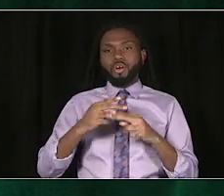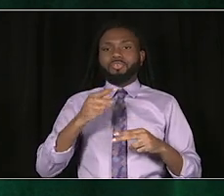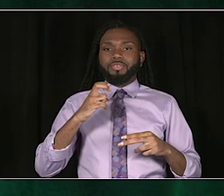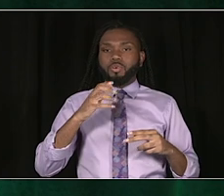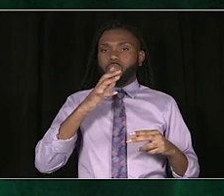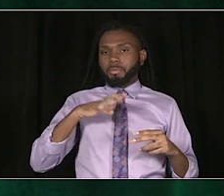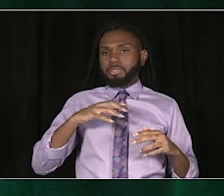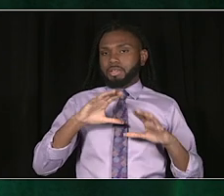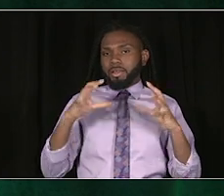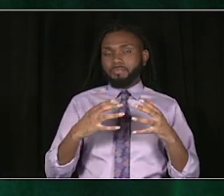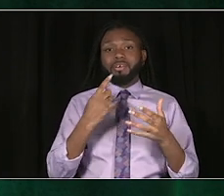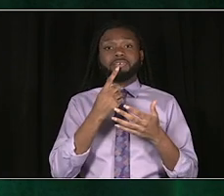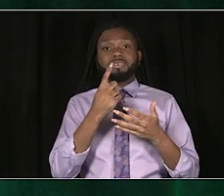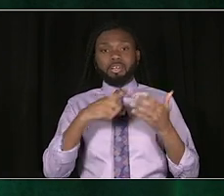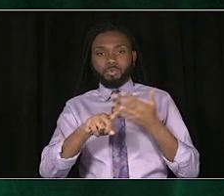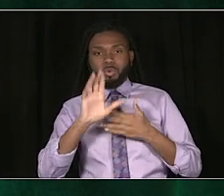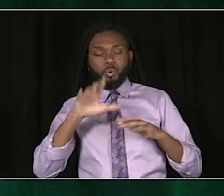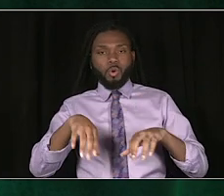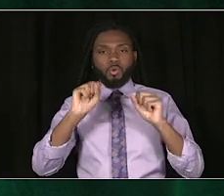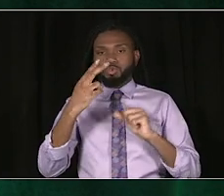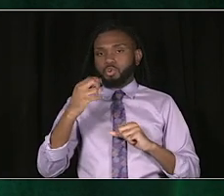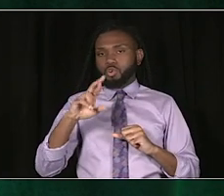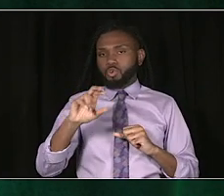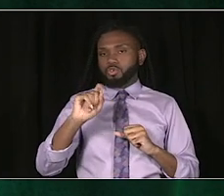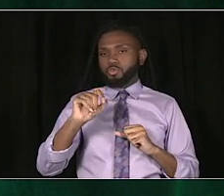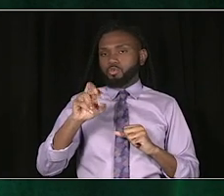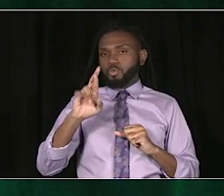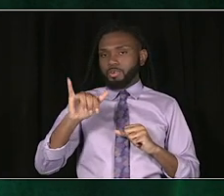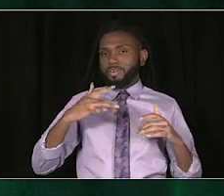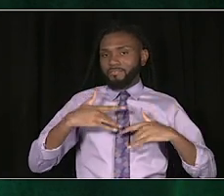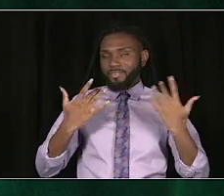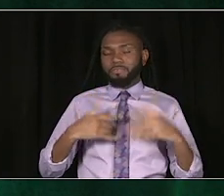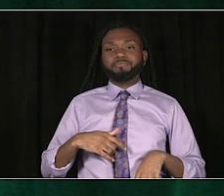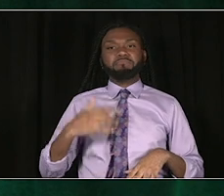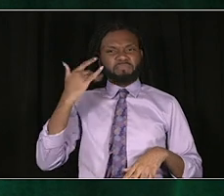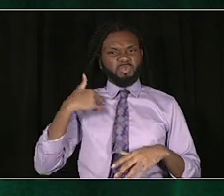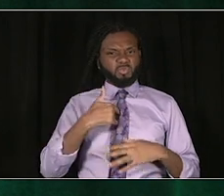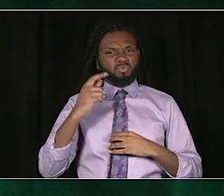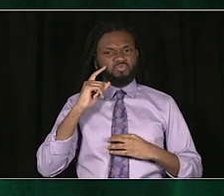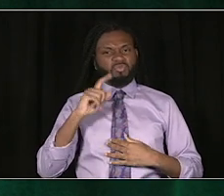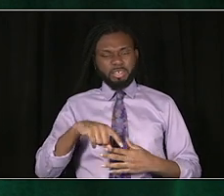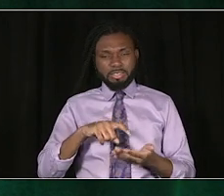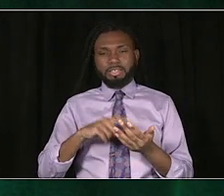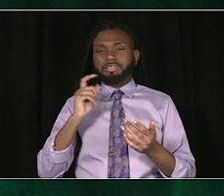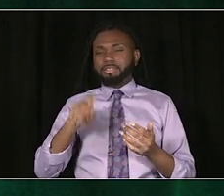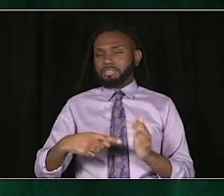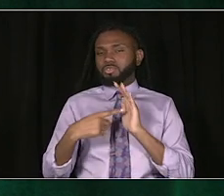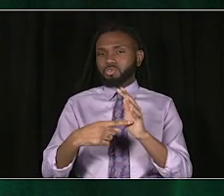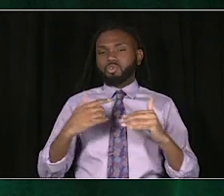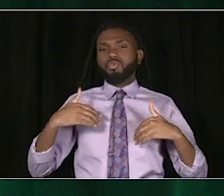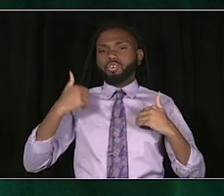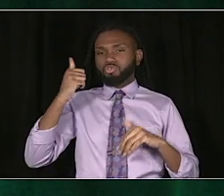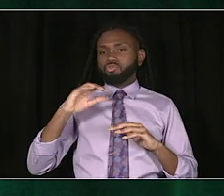we're having a Her Story event because we recognize that we need to show younger generations that there